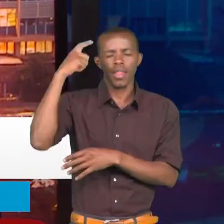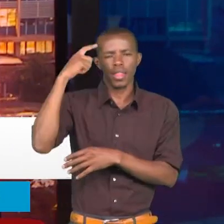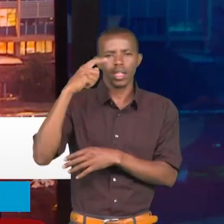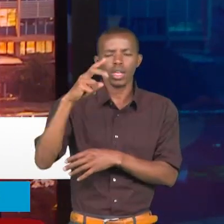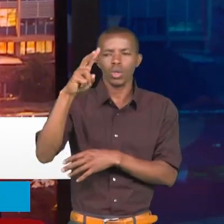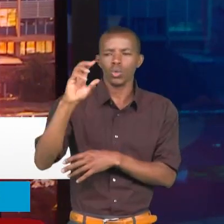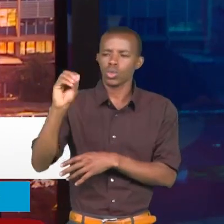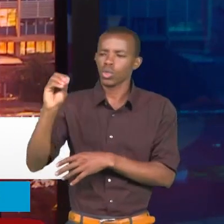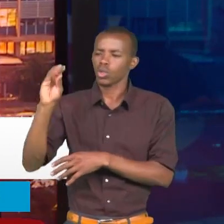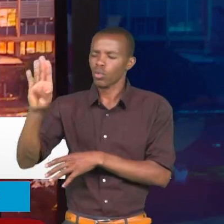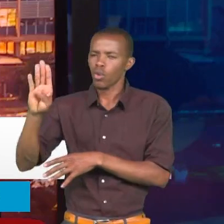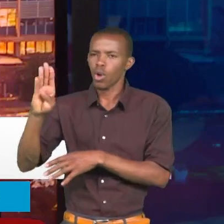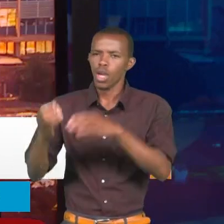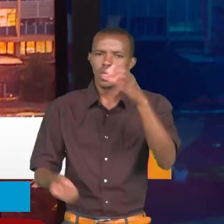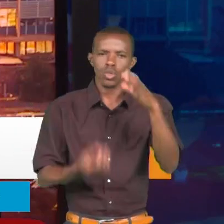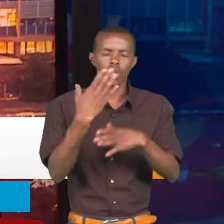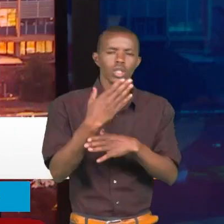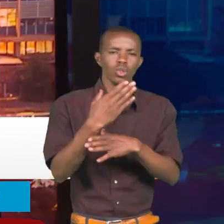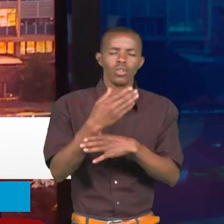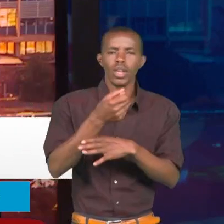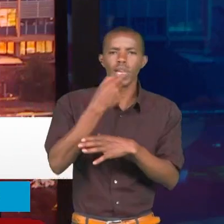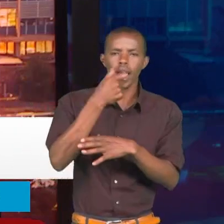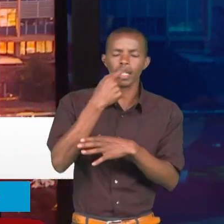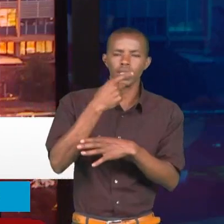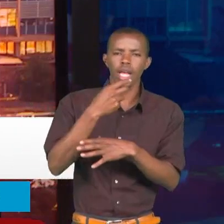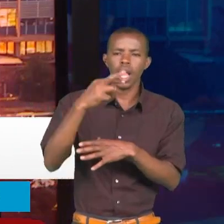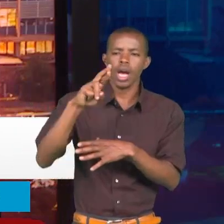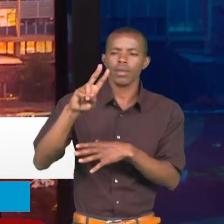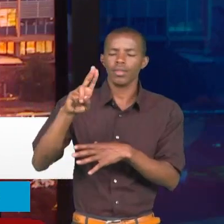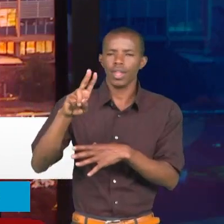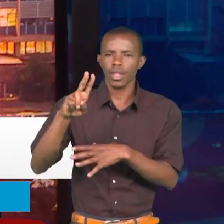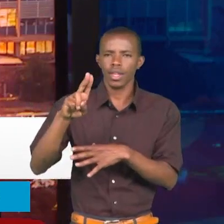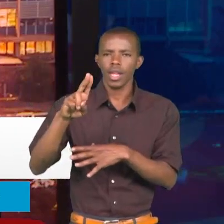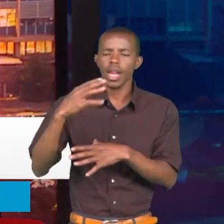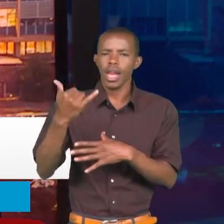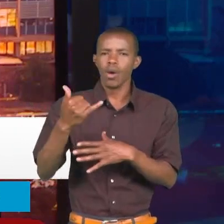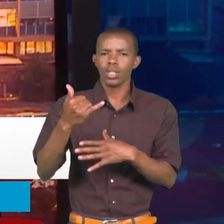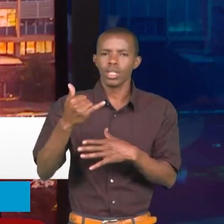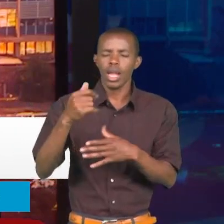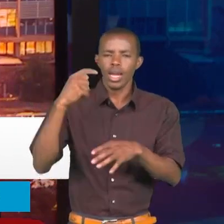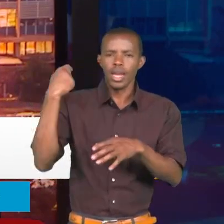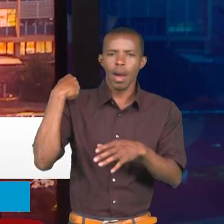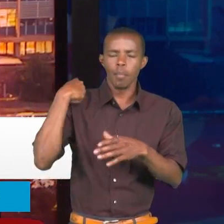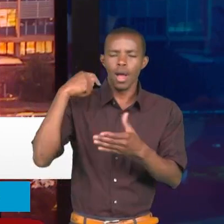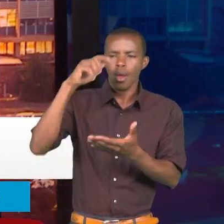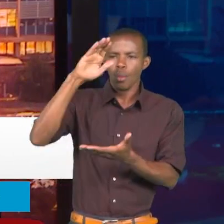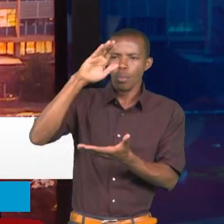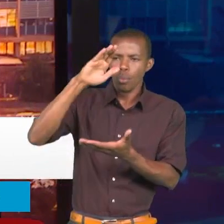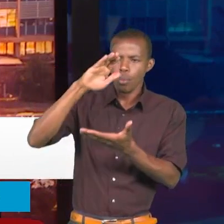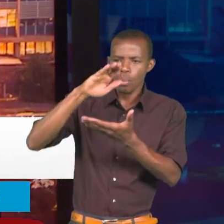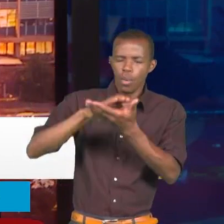2004, with the introduction of antiretroviral drugs, ARVs, I think there's been a decline in terms of the